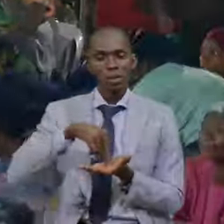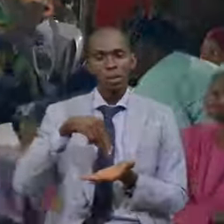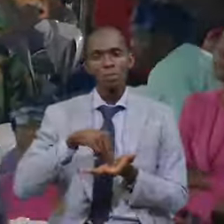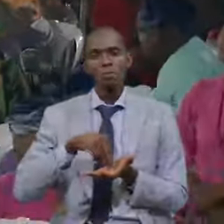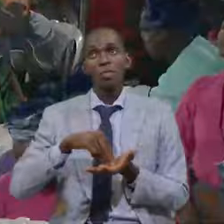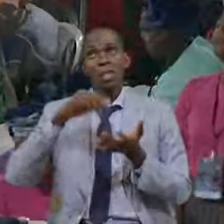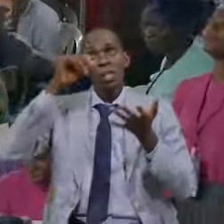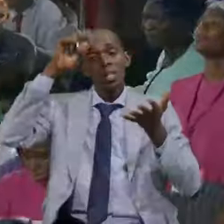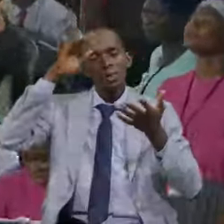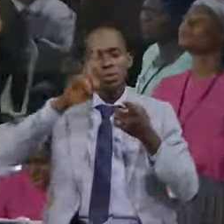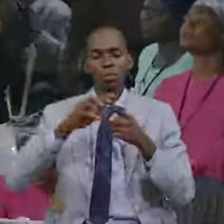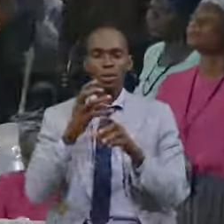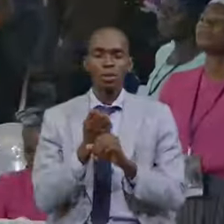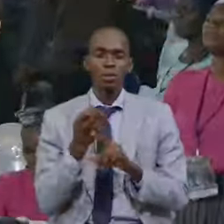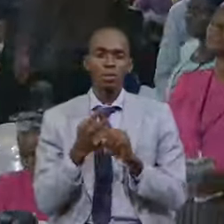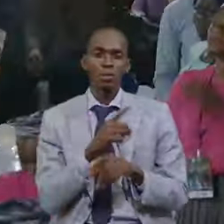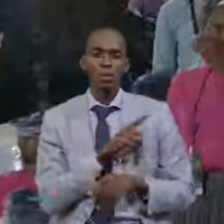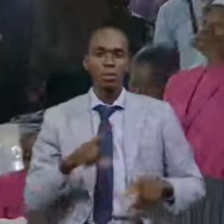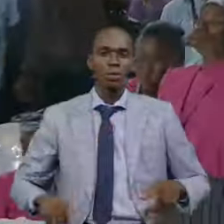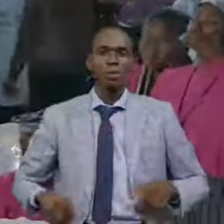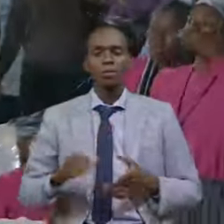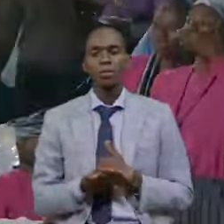expecting to receive from the Lord.